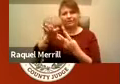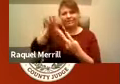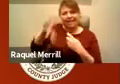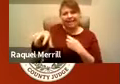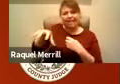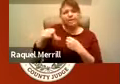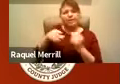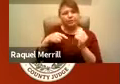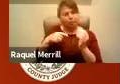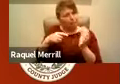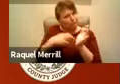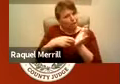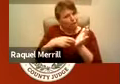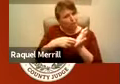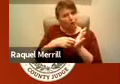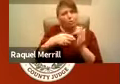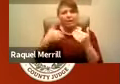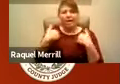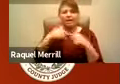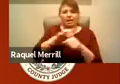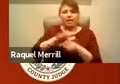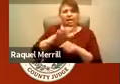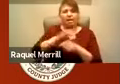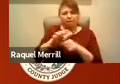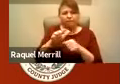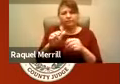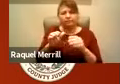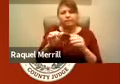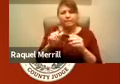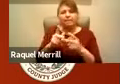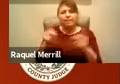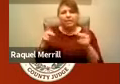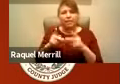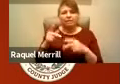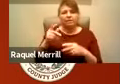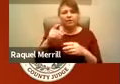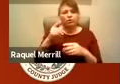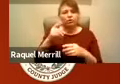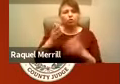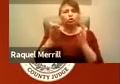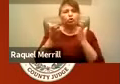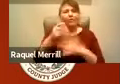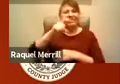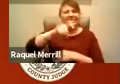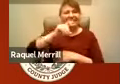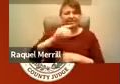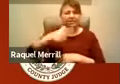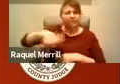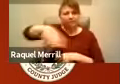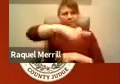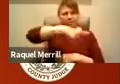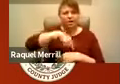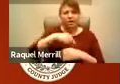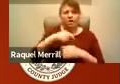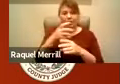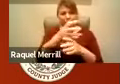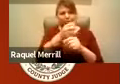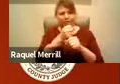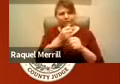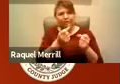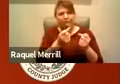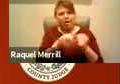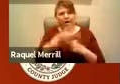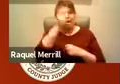had enough available capacity, to serve the needs of the community. And when we were seeing these high numbers in